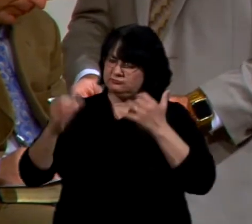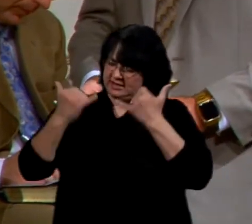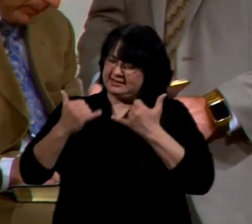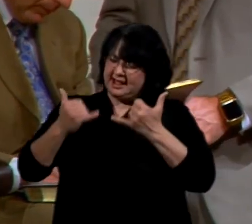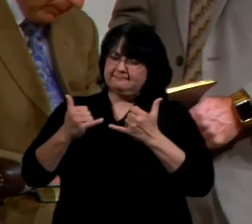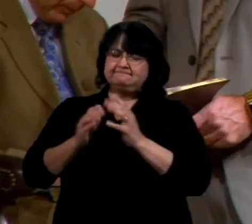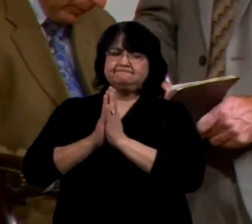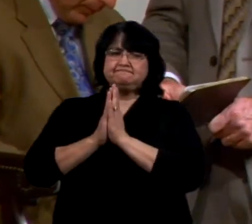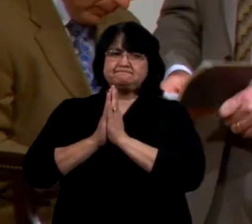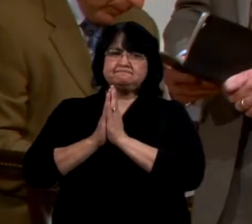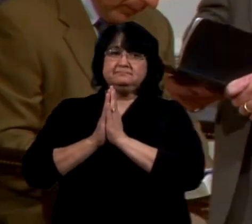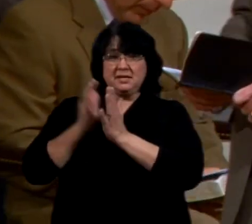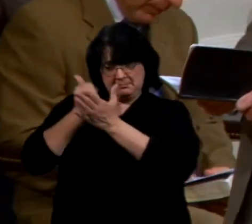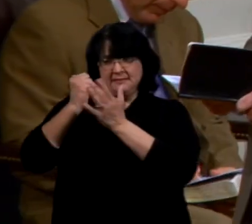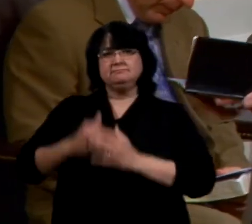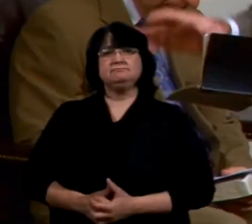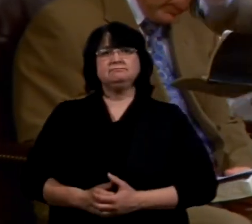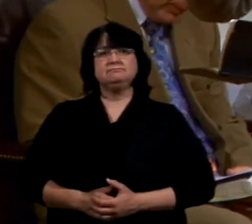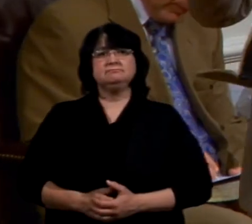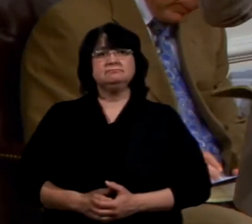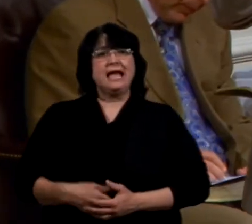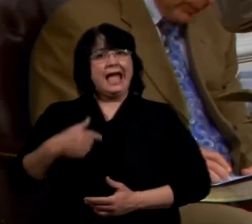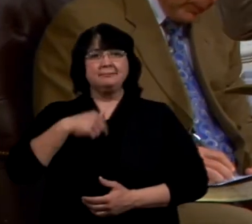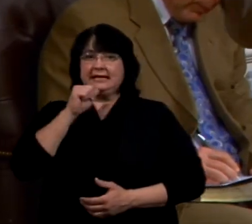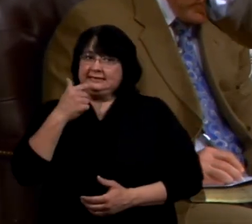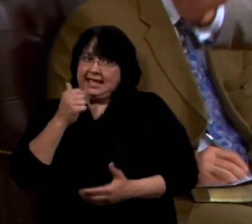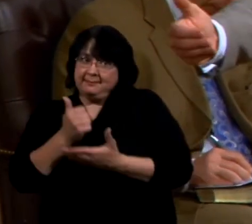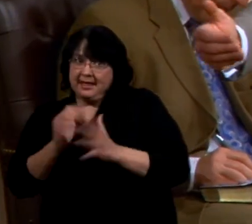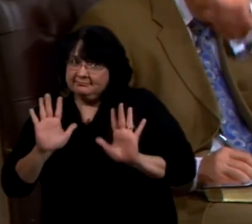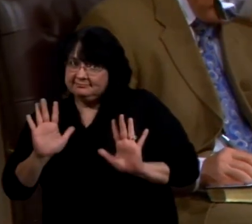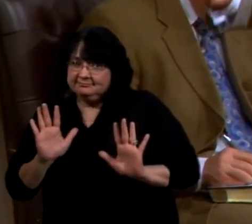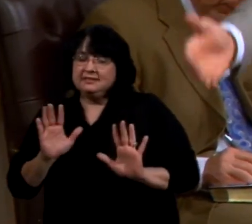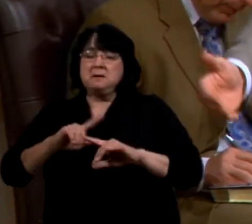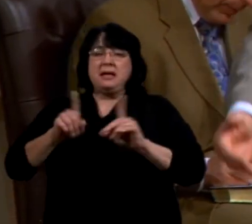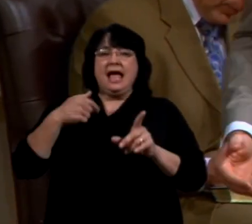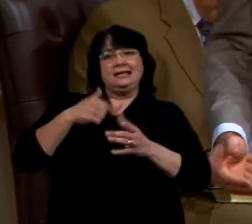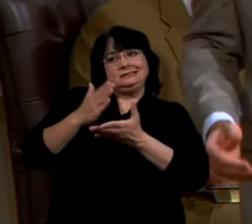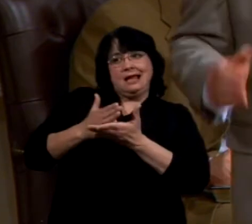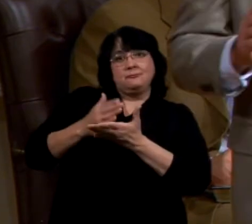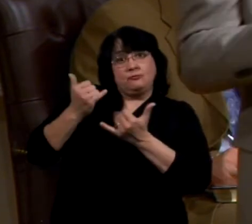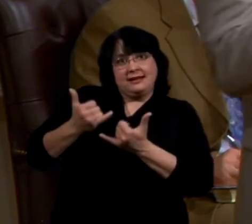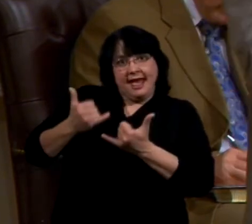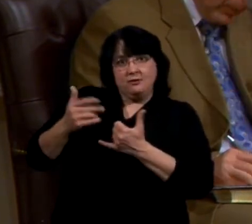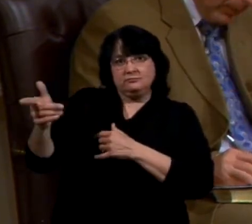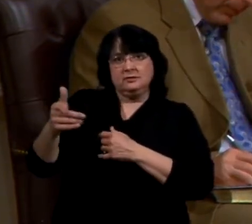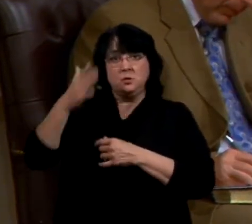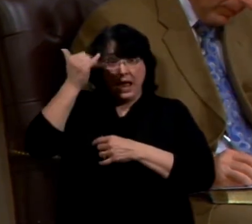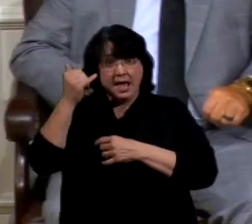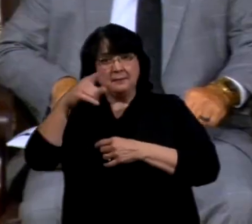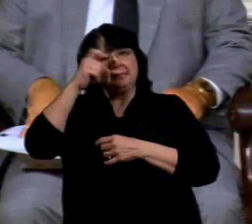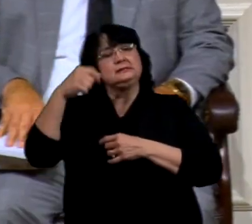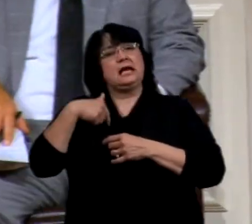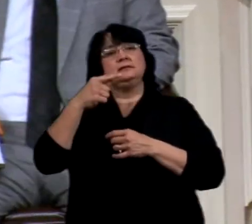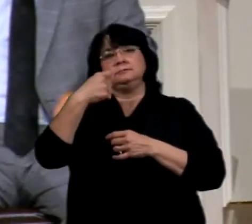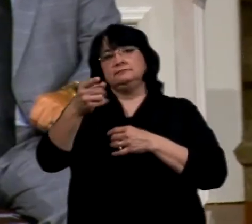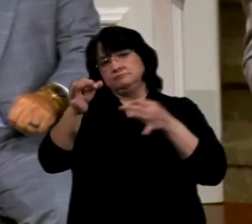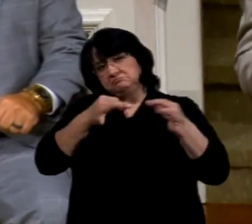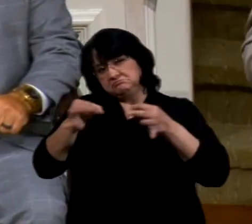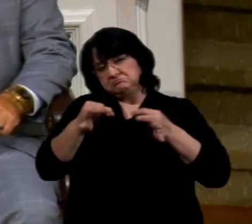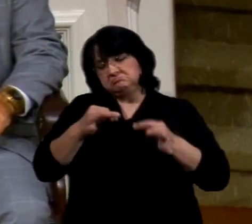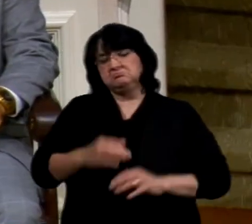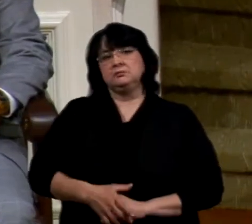now. Amen. I'm not going to say amen. I'm going to stop with right now. Why? I'll get to that in just a moment. But